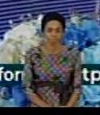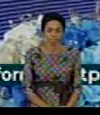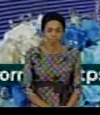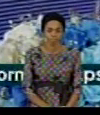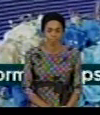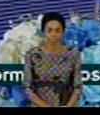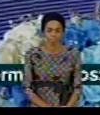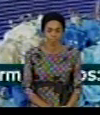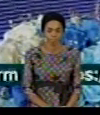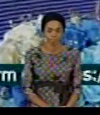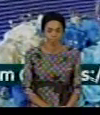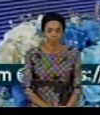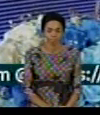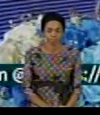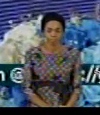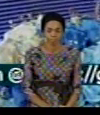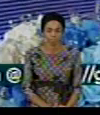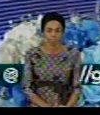Go ahead.